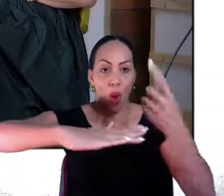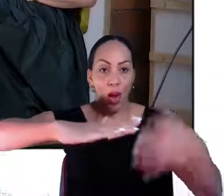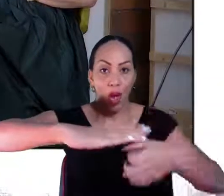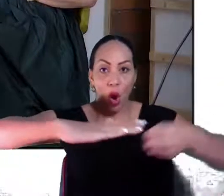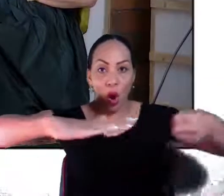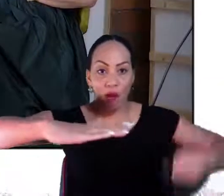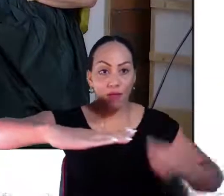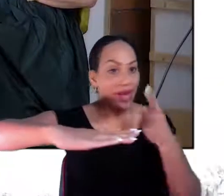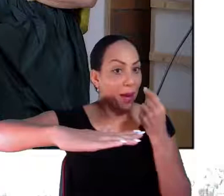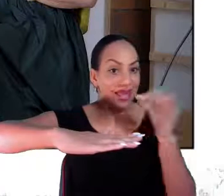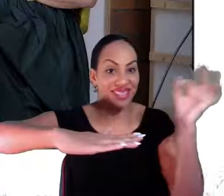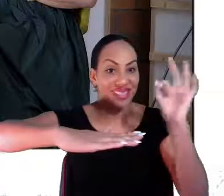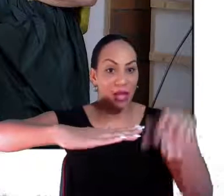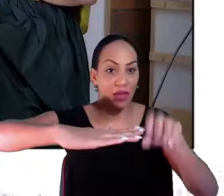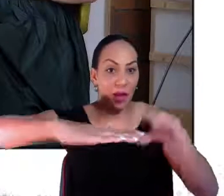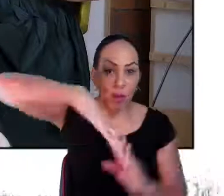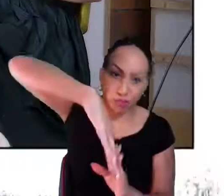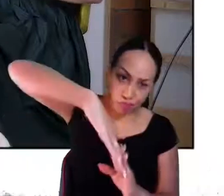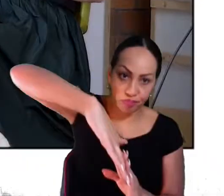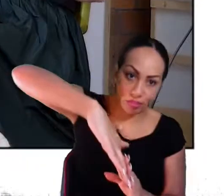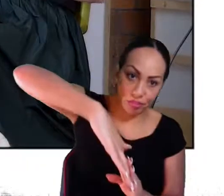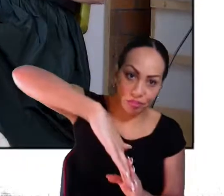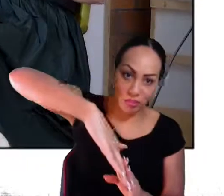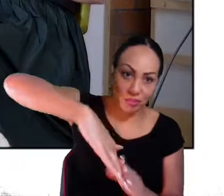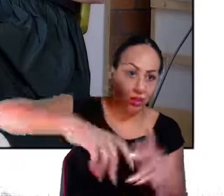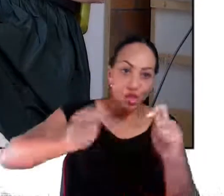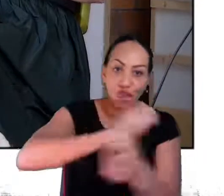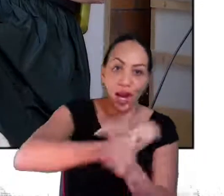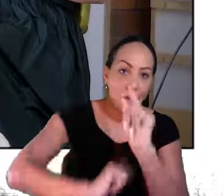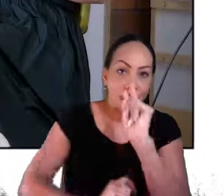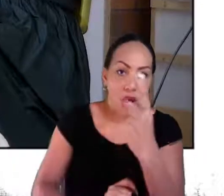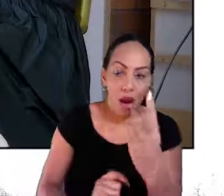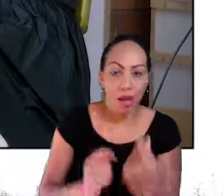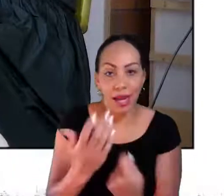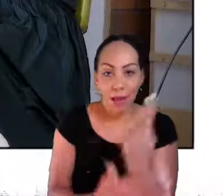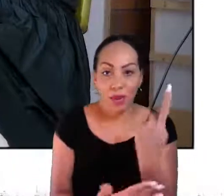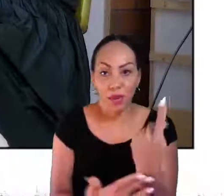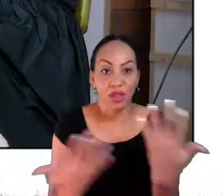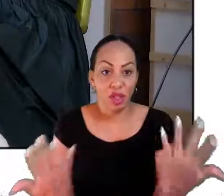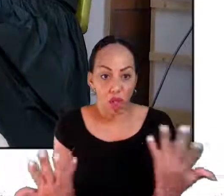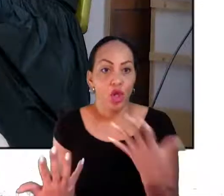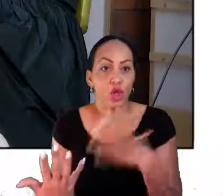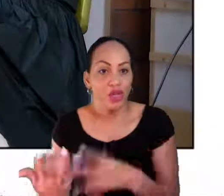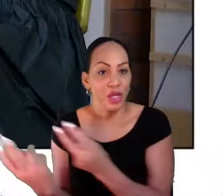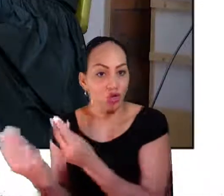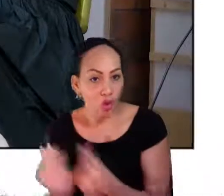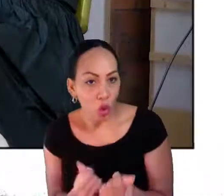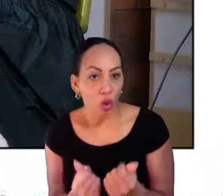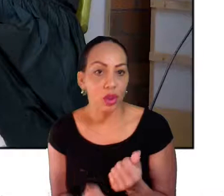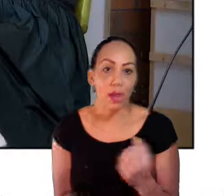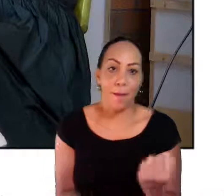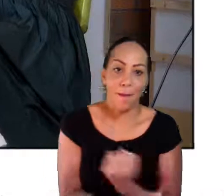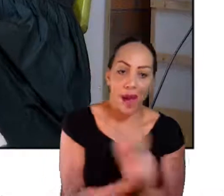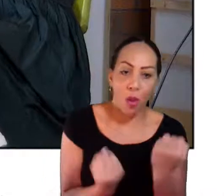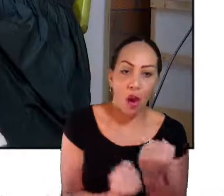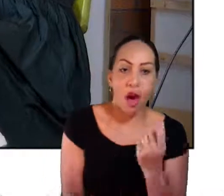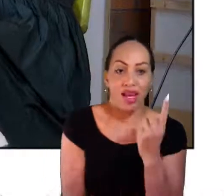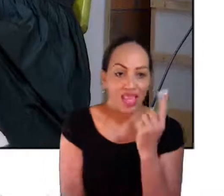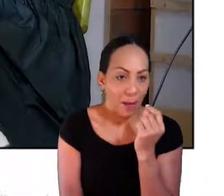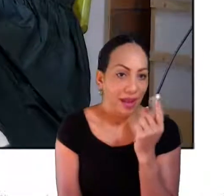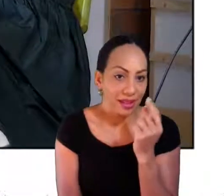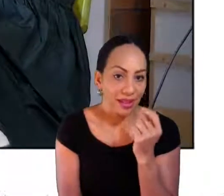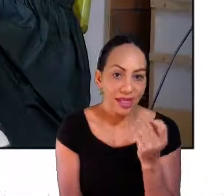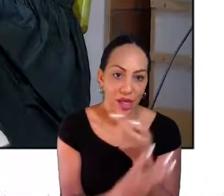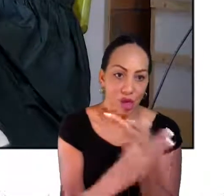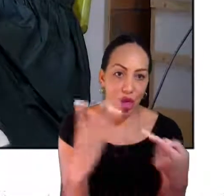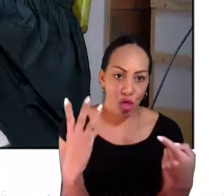the power for that? But also in the reckoning then of your capacity, resource and power, it really leaves it feeds